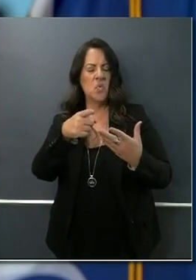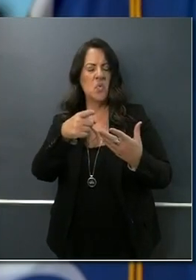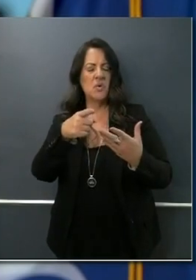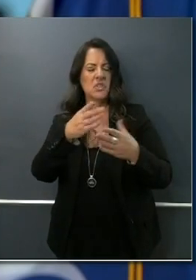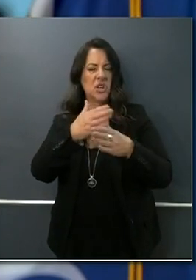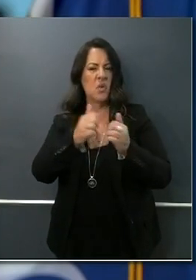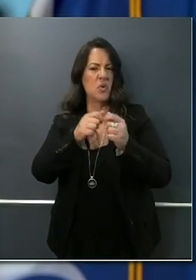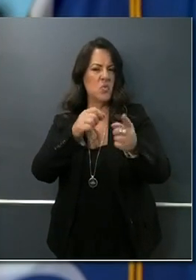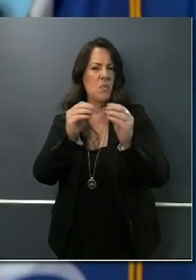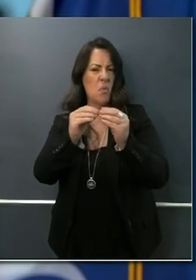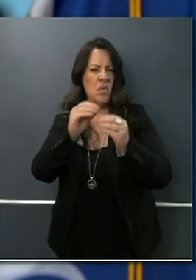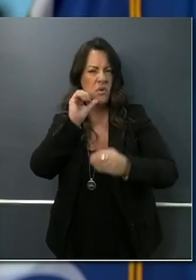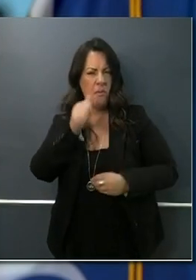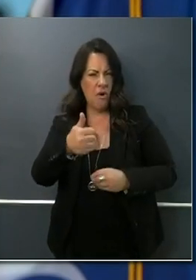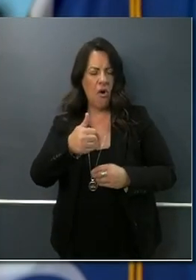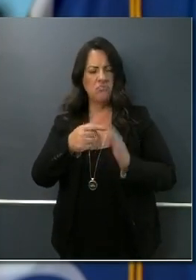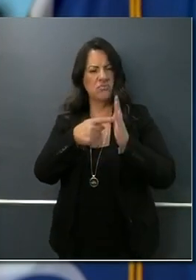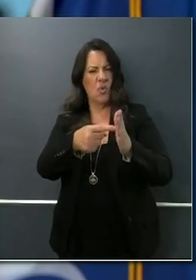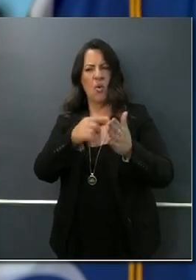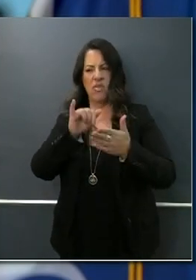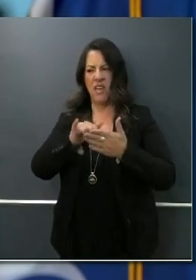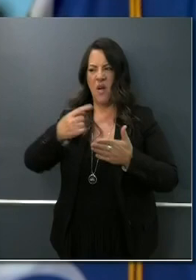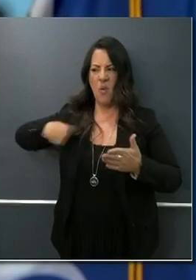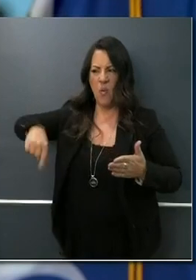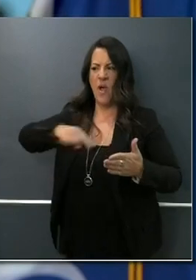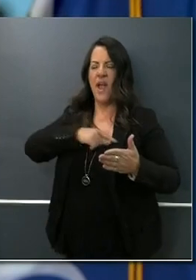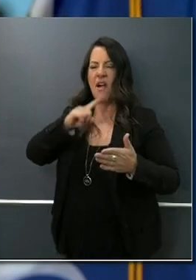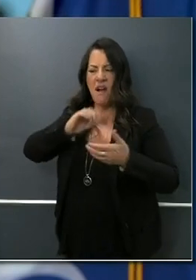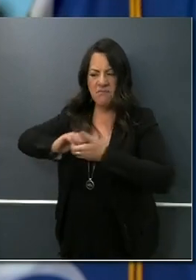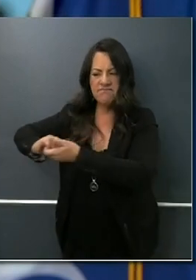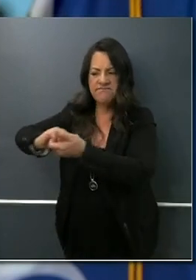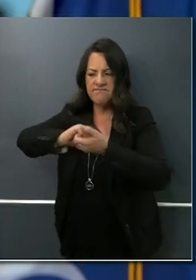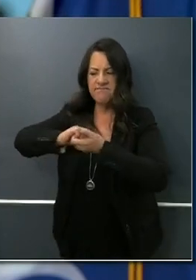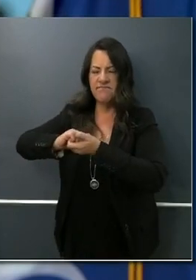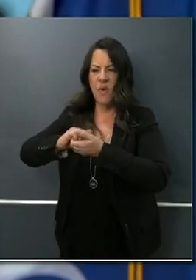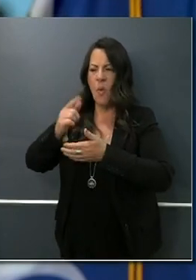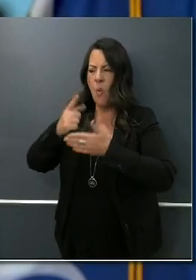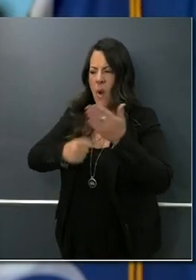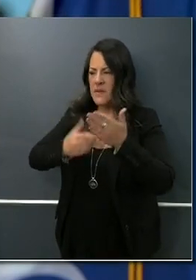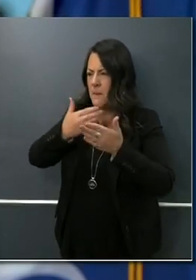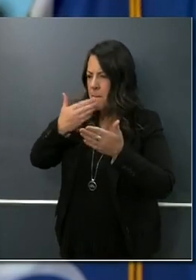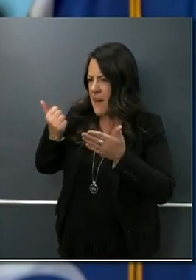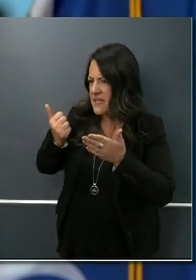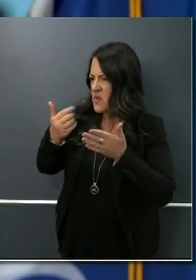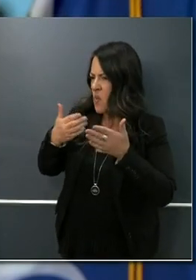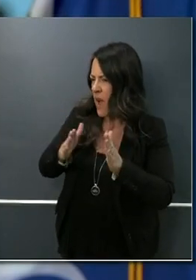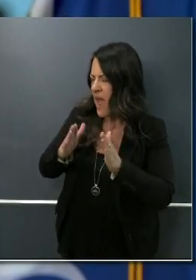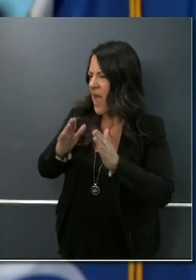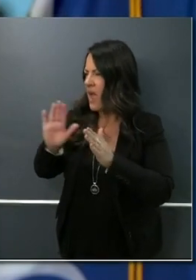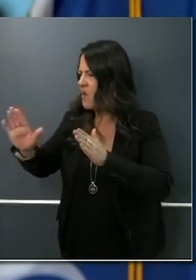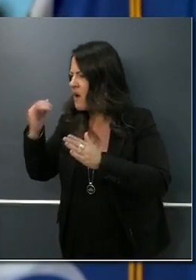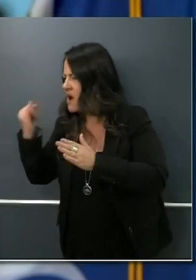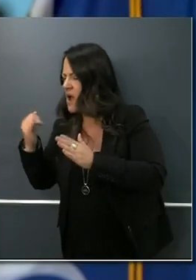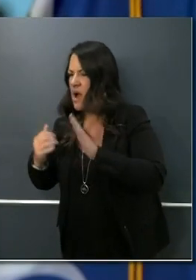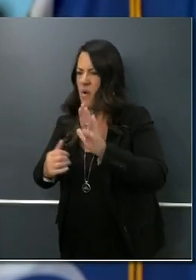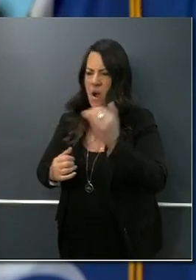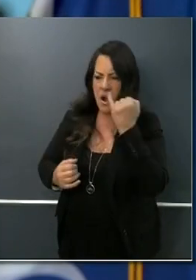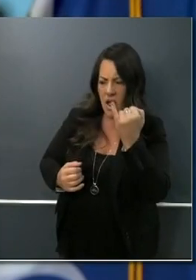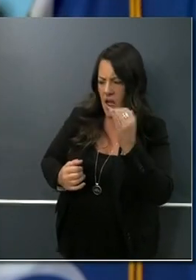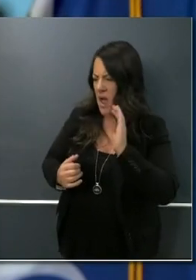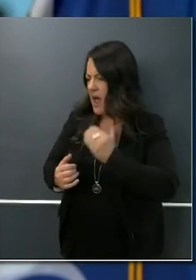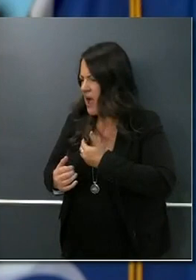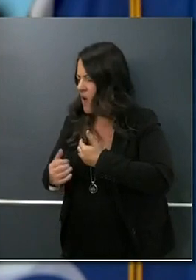point of the collaboration and the sharing of best practices back and forth. But look, if we're at a